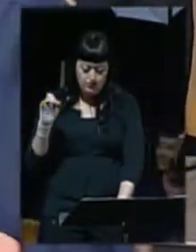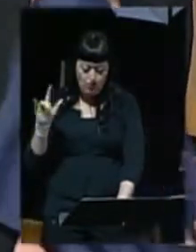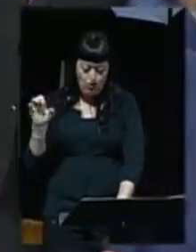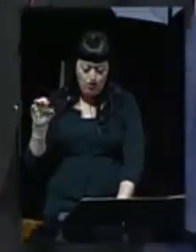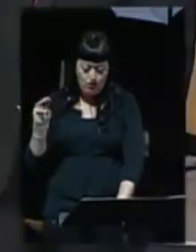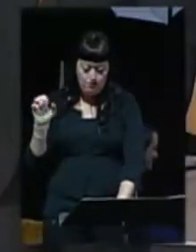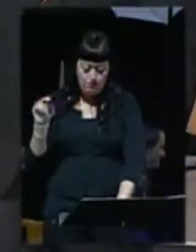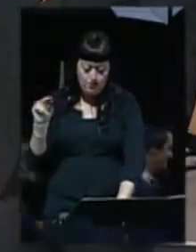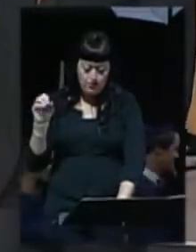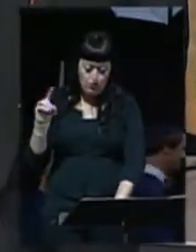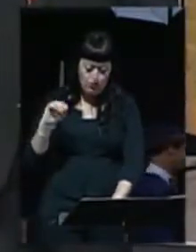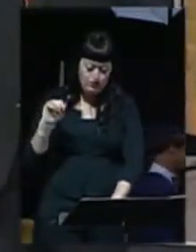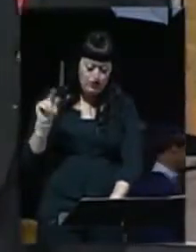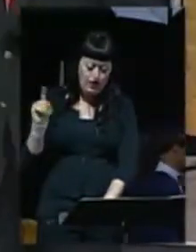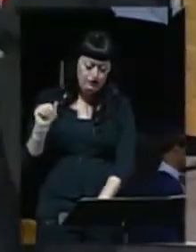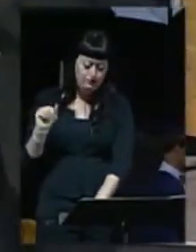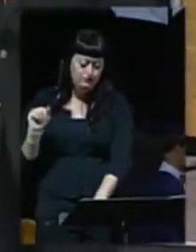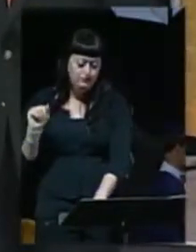Nicole Mendoza.